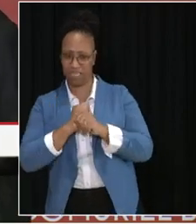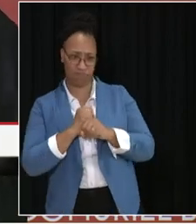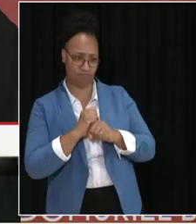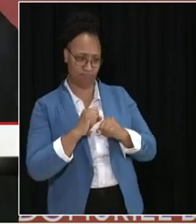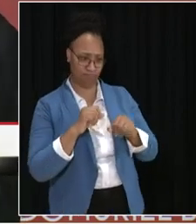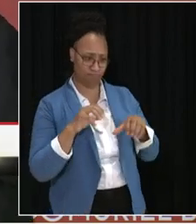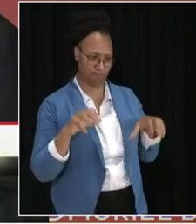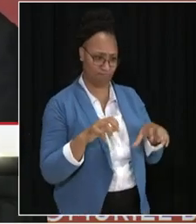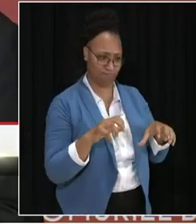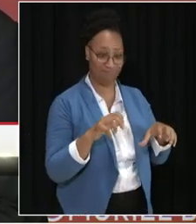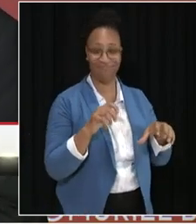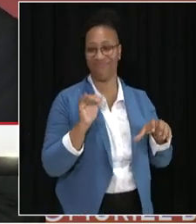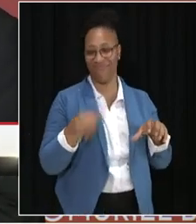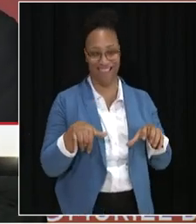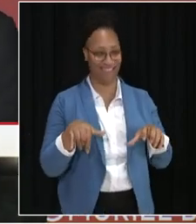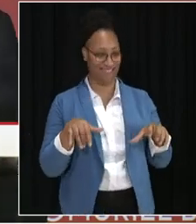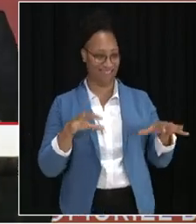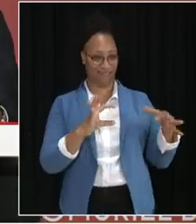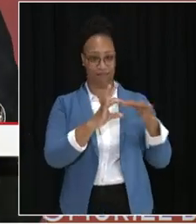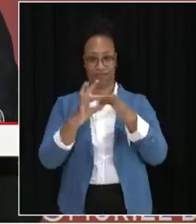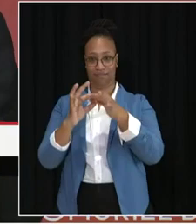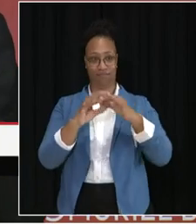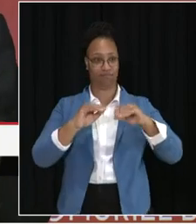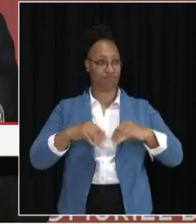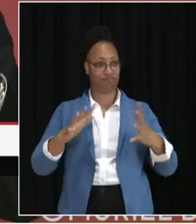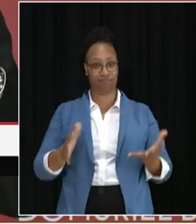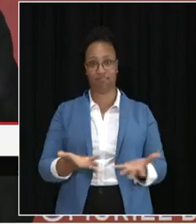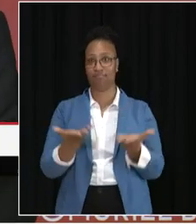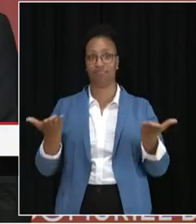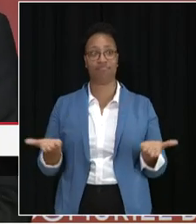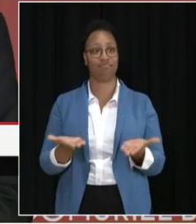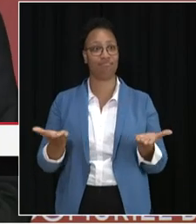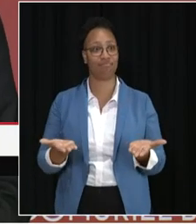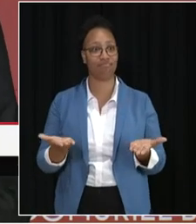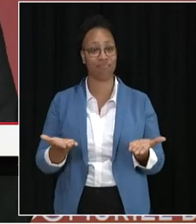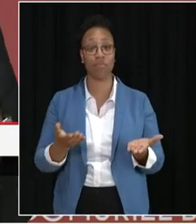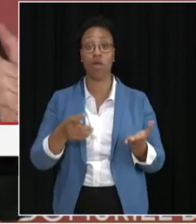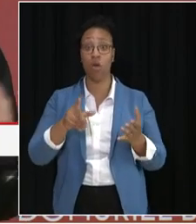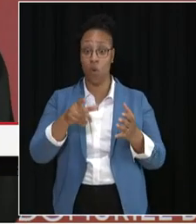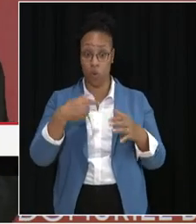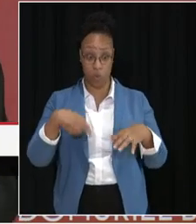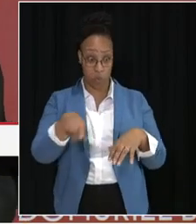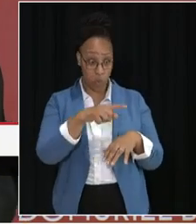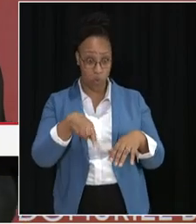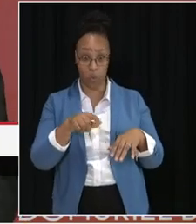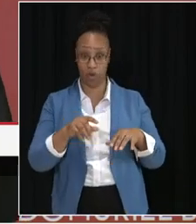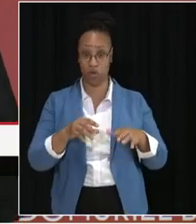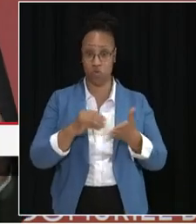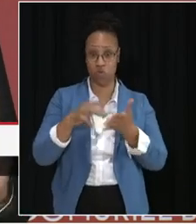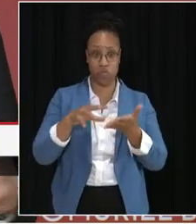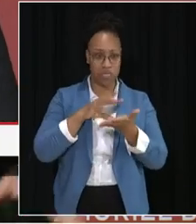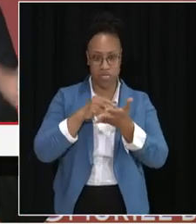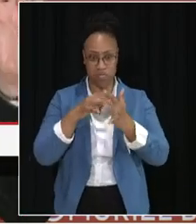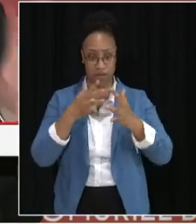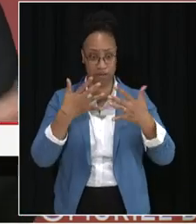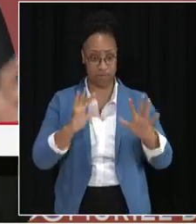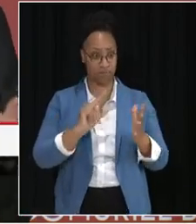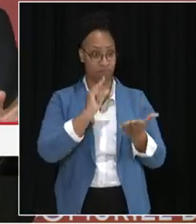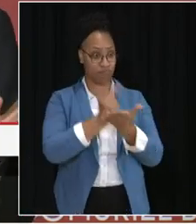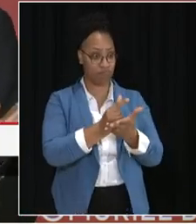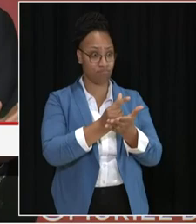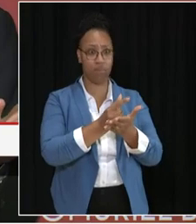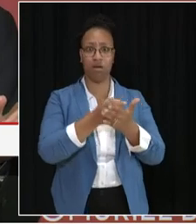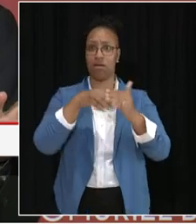good jobs with the future, and also ways to continue their education beyond the AA. I'm proud to say that the Bard